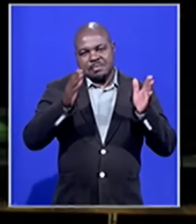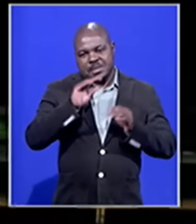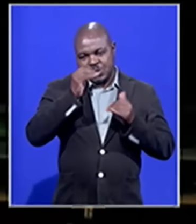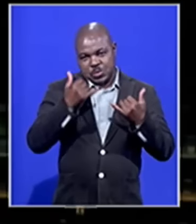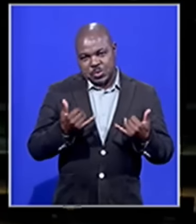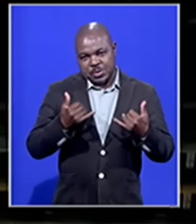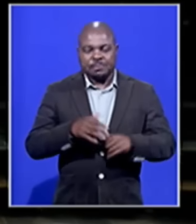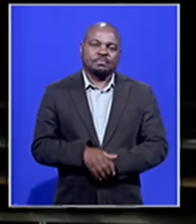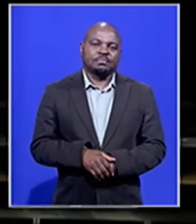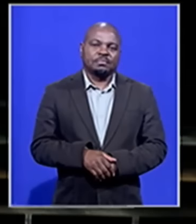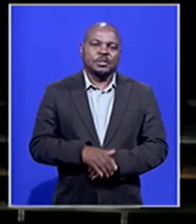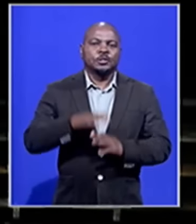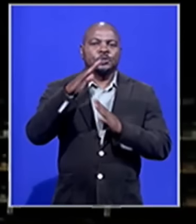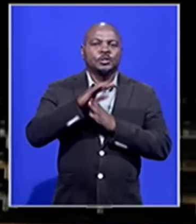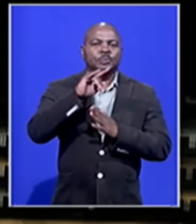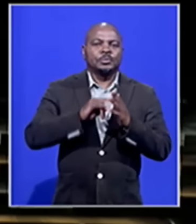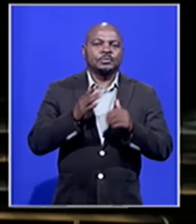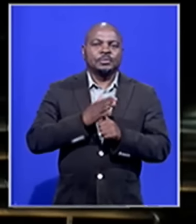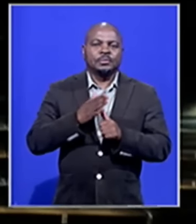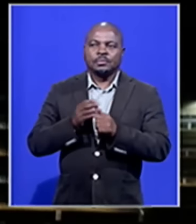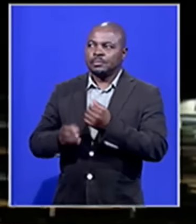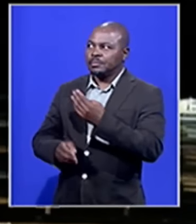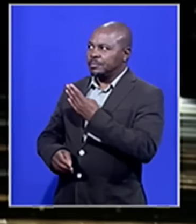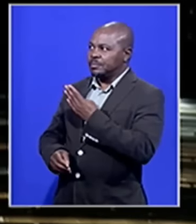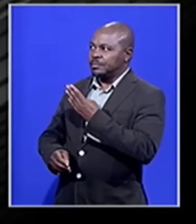yana empa re dithakgole ka dihlooho tsa tsona.